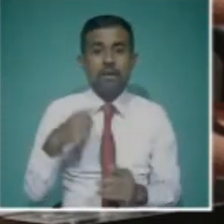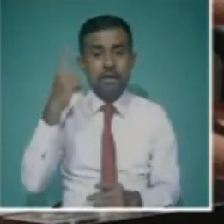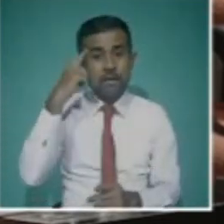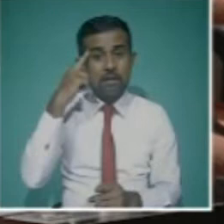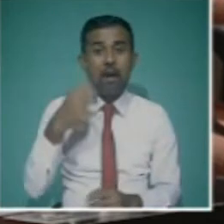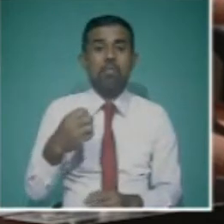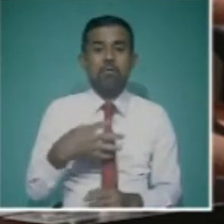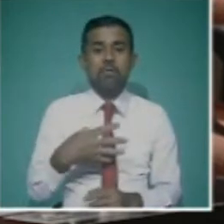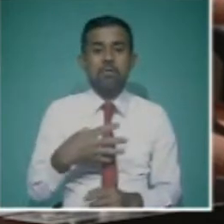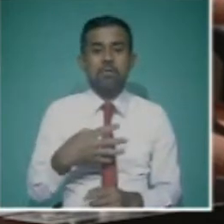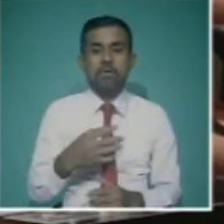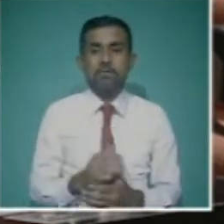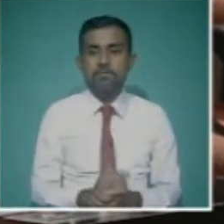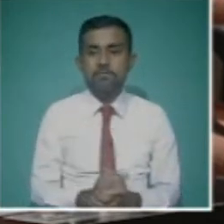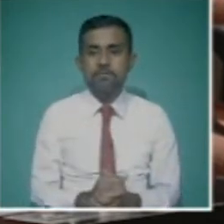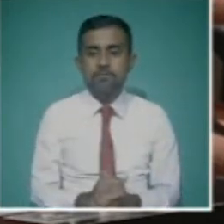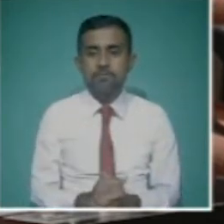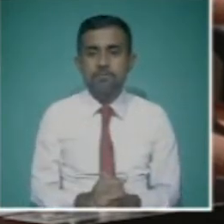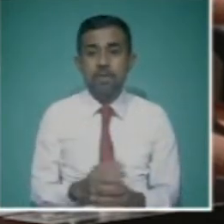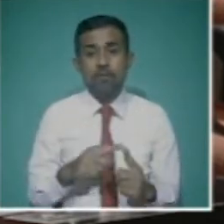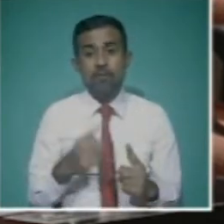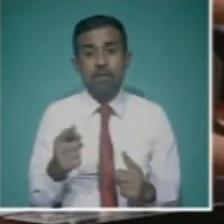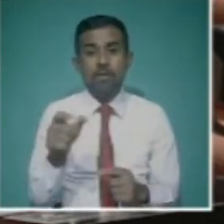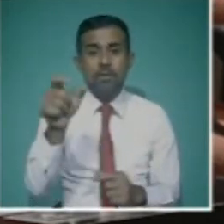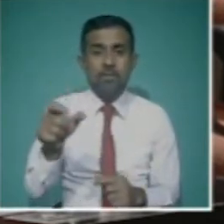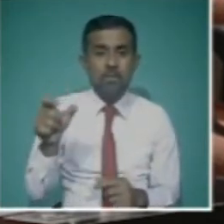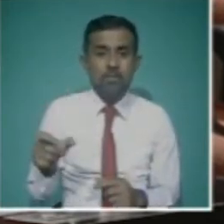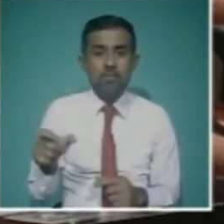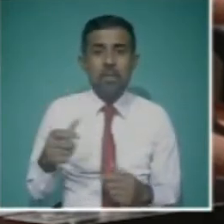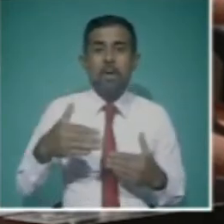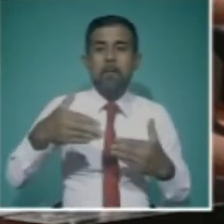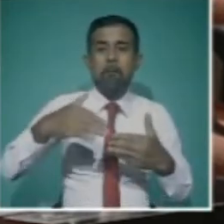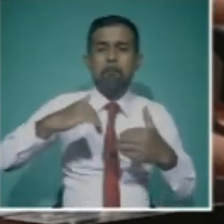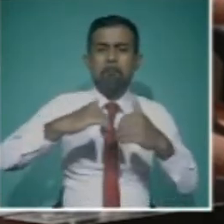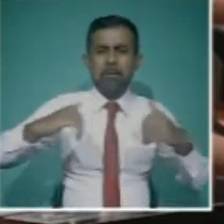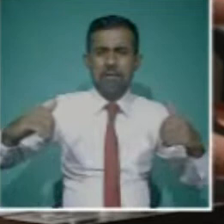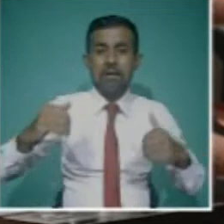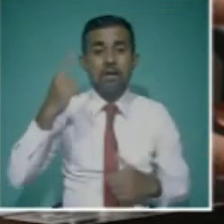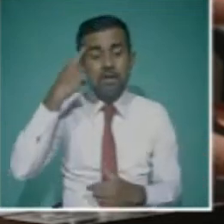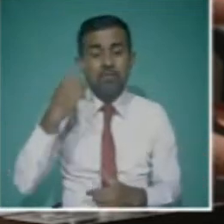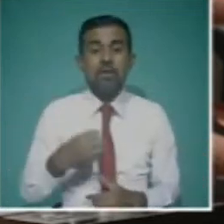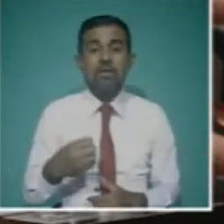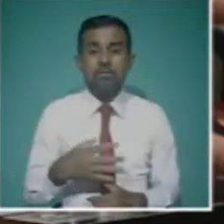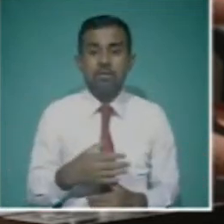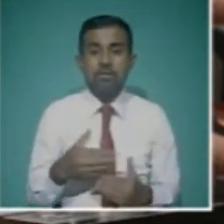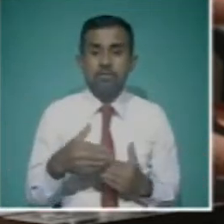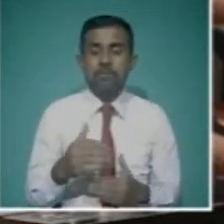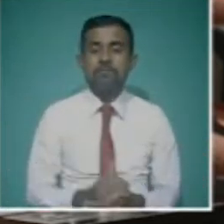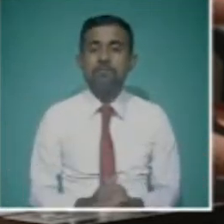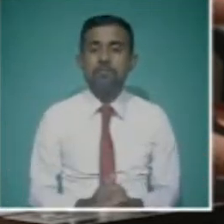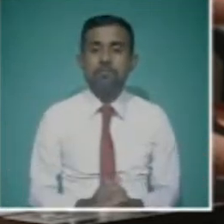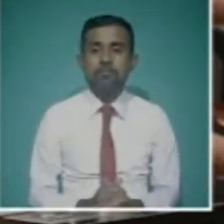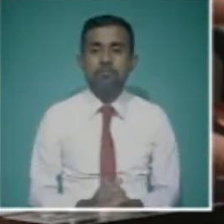being those hangers-on, and therefore you choose to privilege the entire